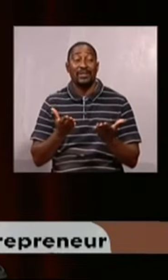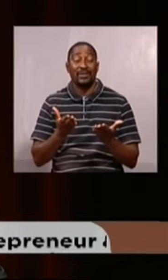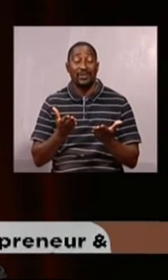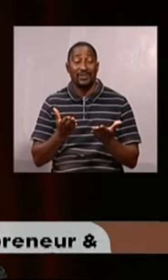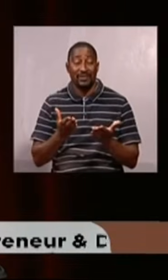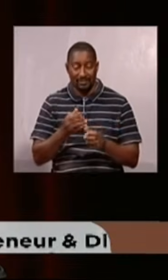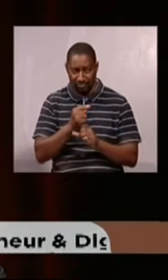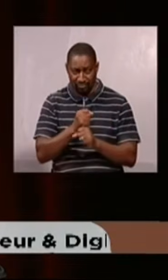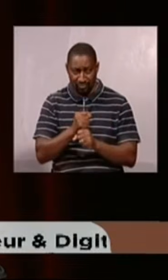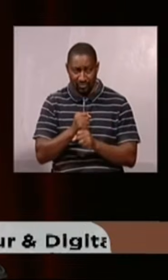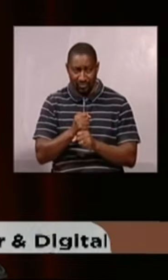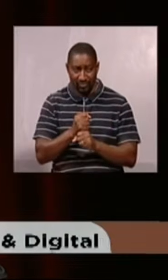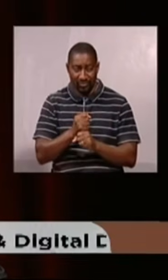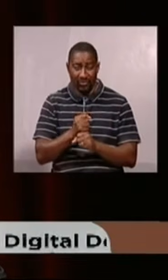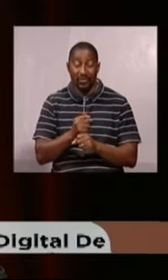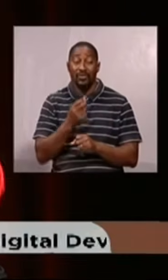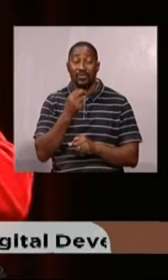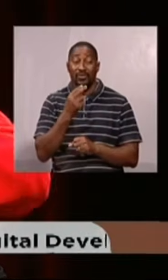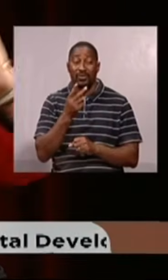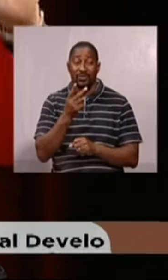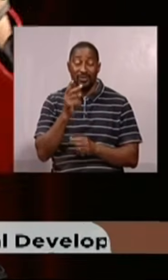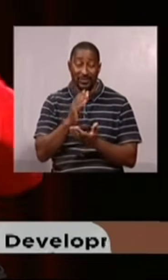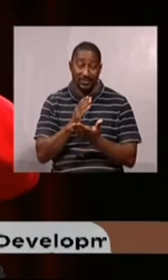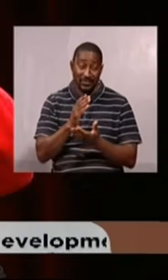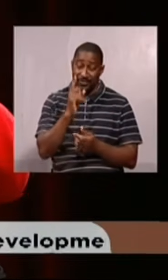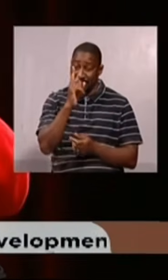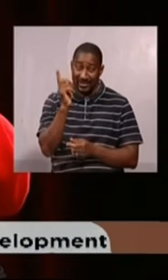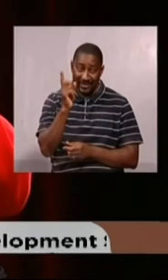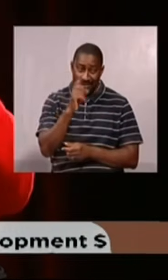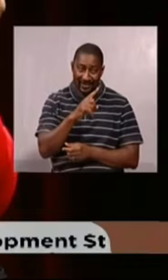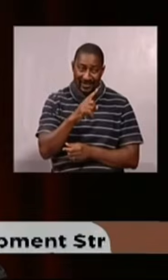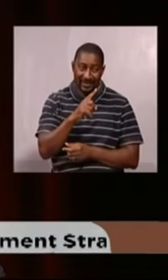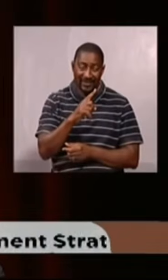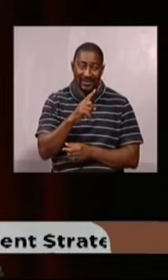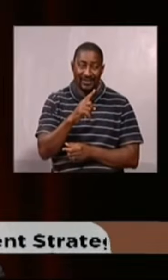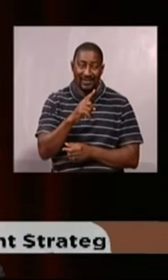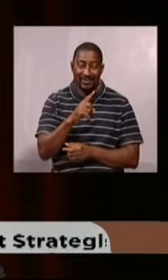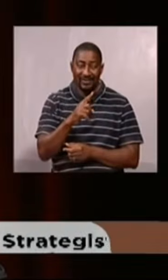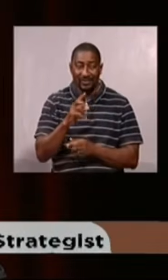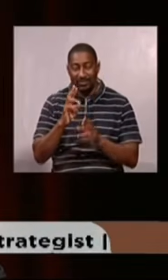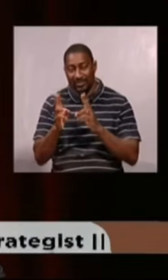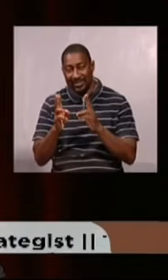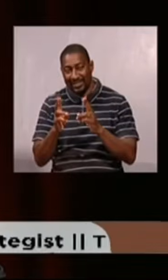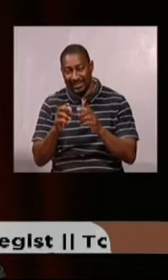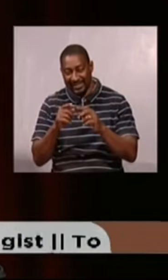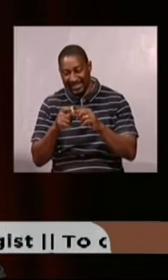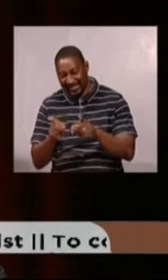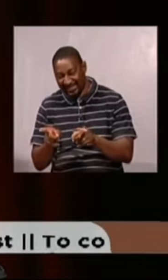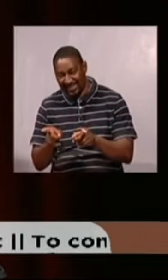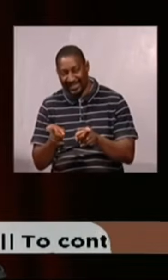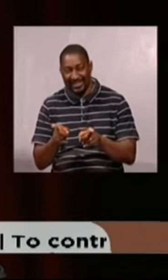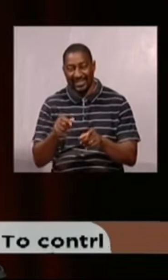lot of those that go one day they're in the news for the good reasons, and then all of a sudden there's a new brand positioning.